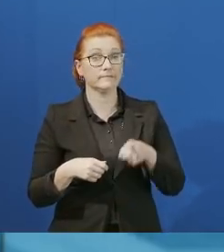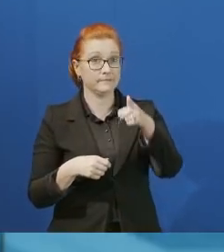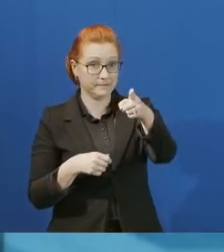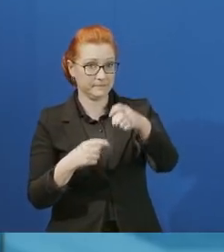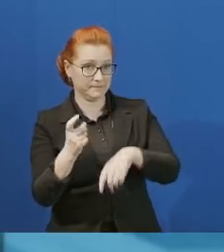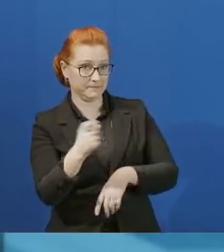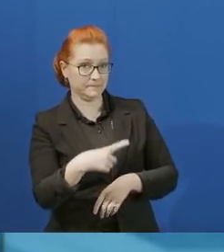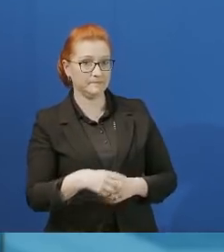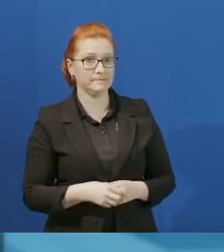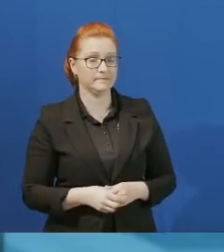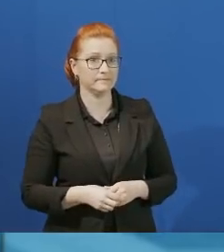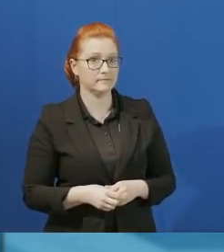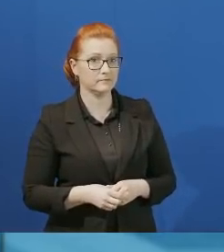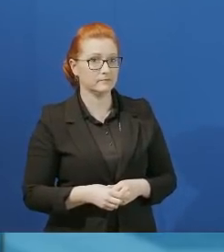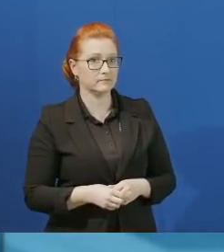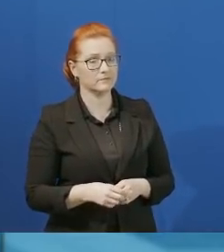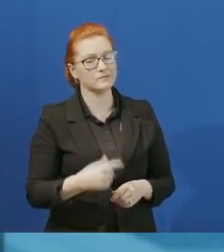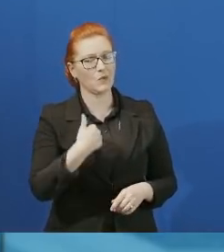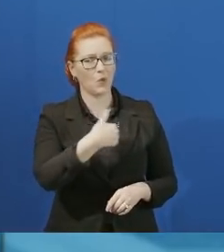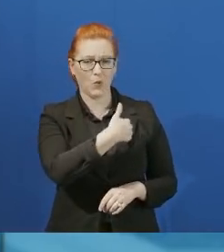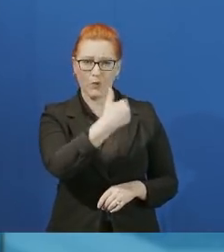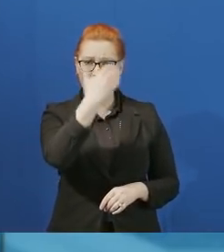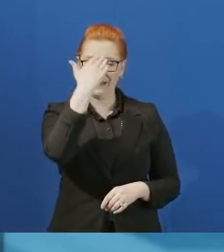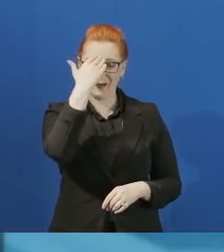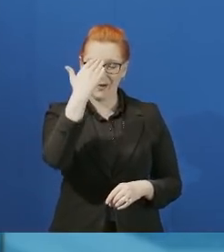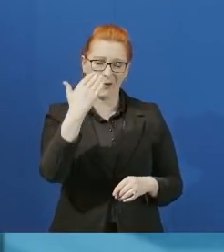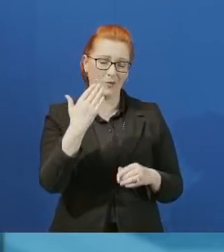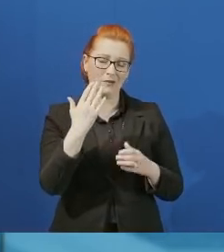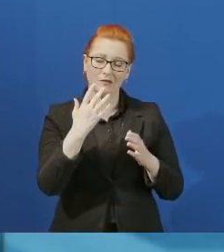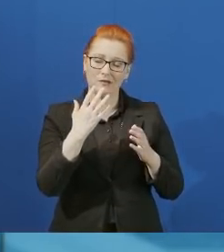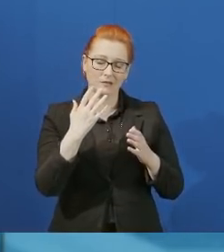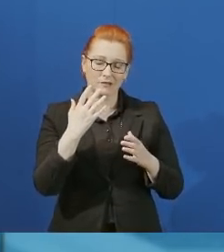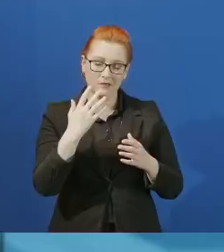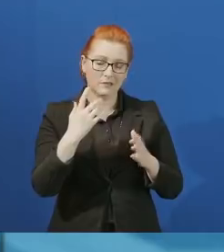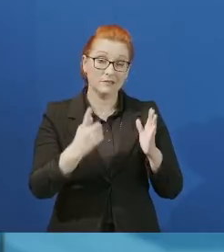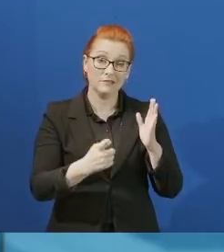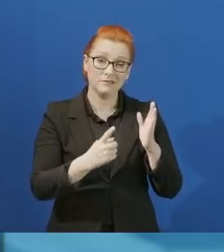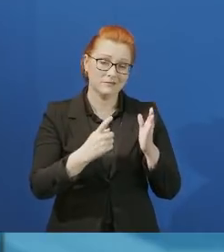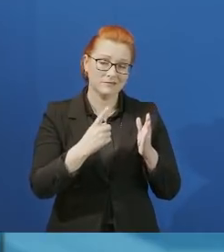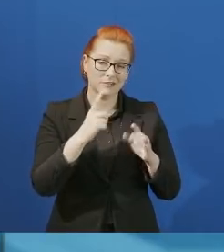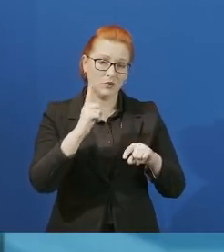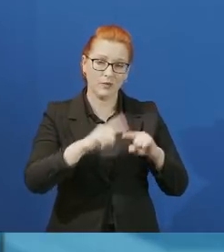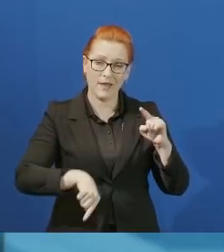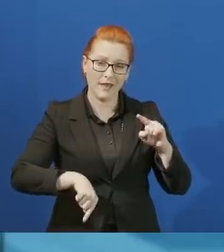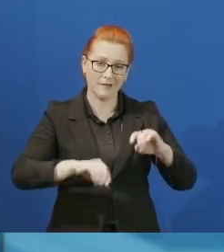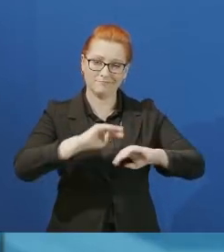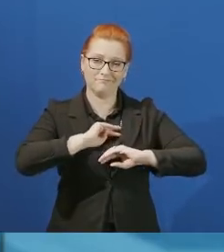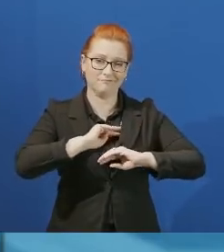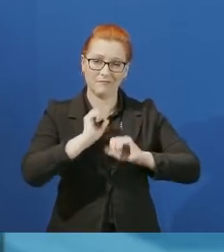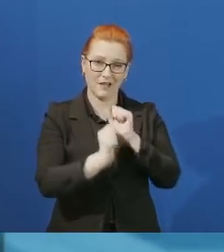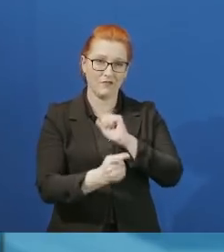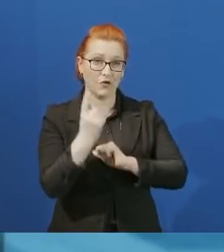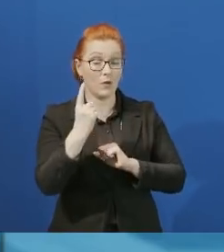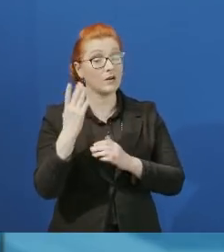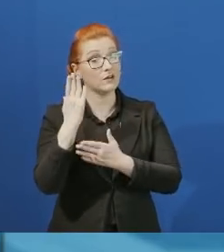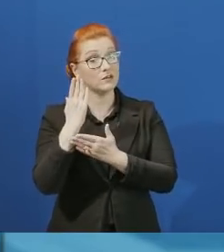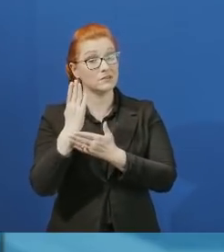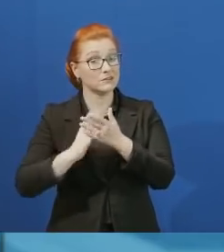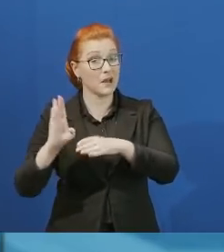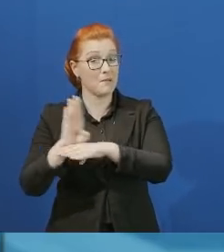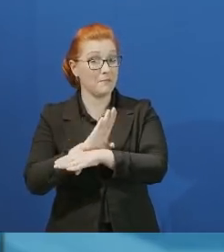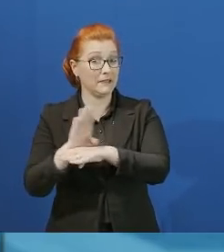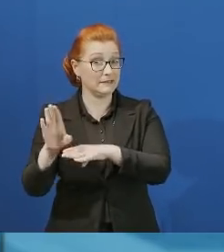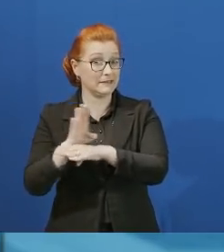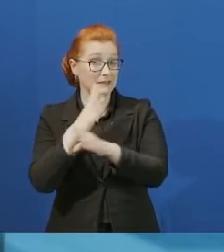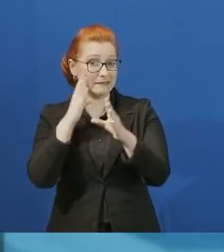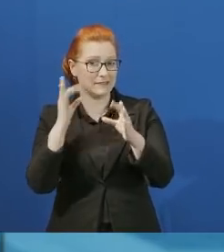Governor, we know you can't please everybody, but there are some businesses that have said they will reopen regardless of what your order is or your extension is today.